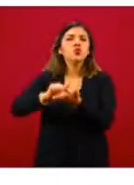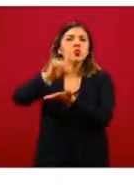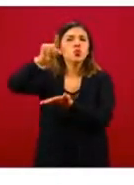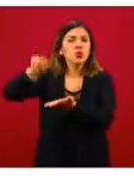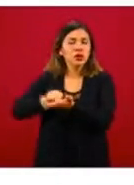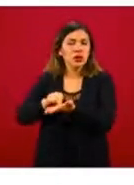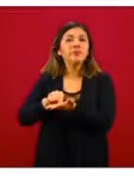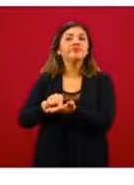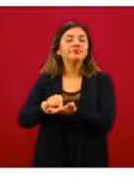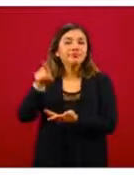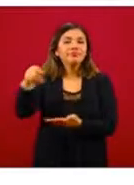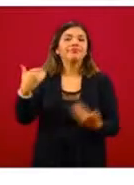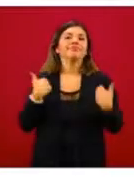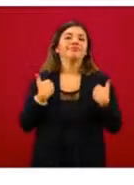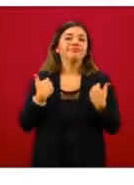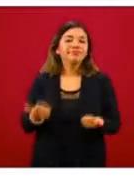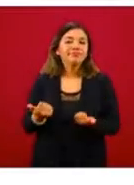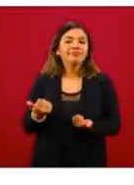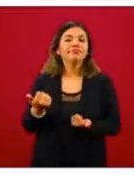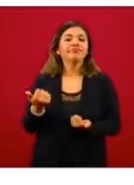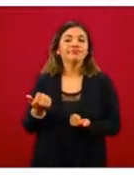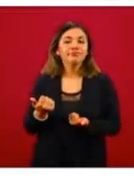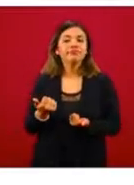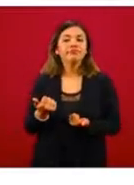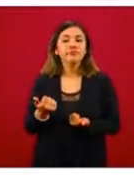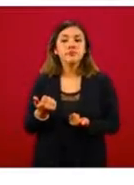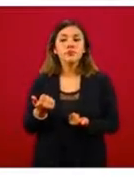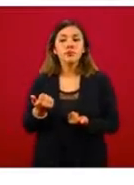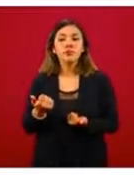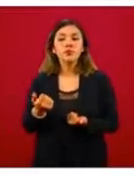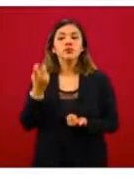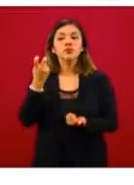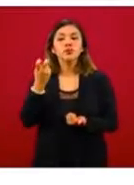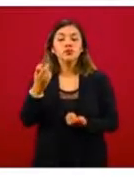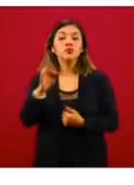increase on the use of Twitter.